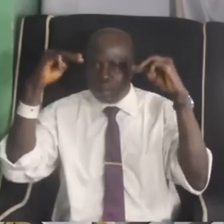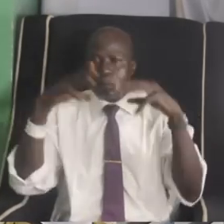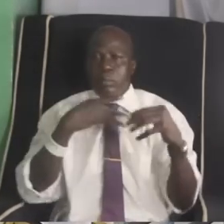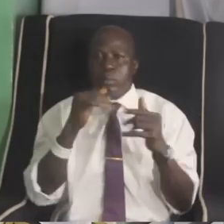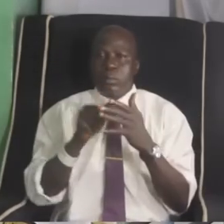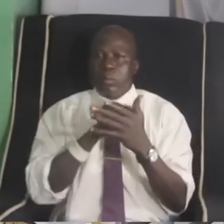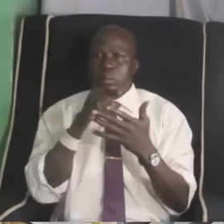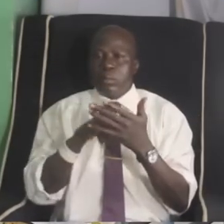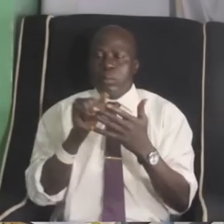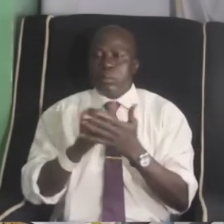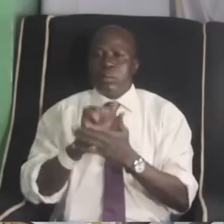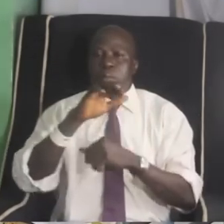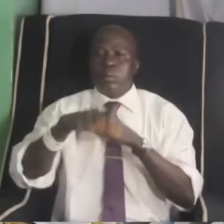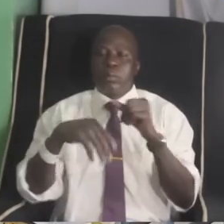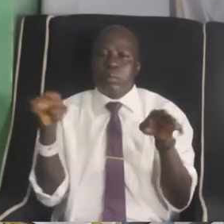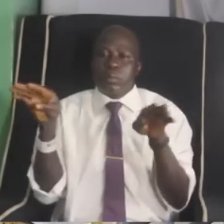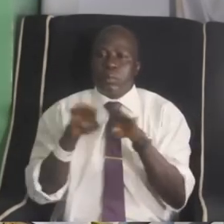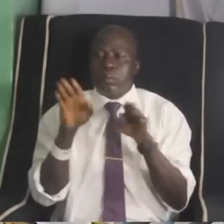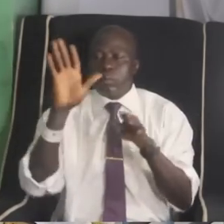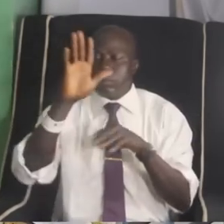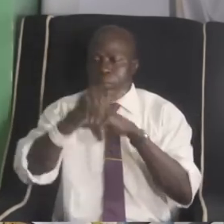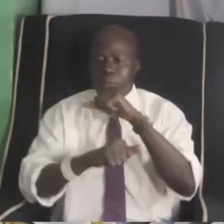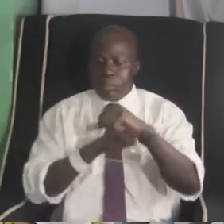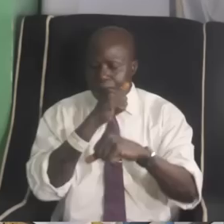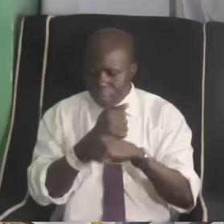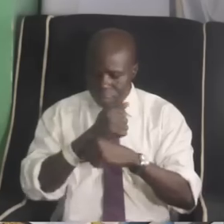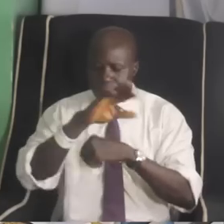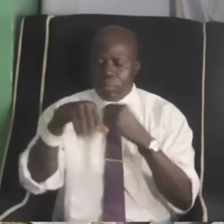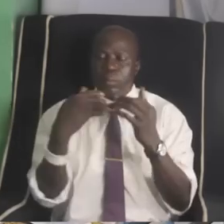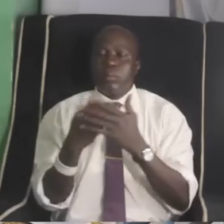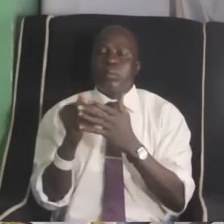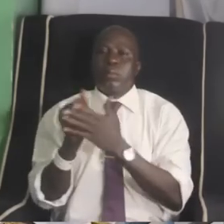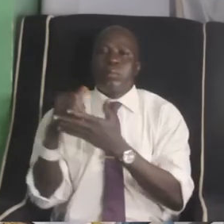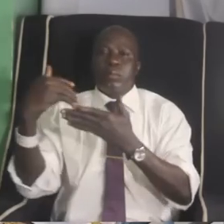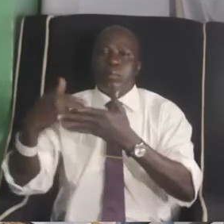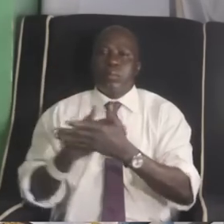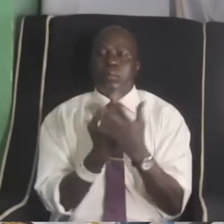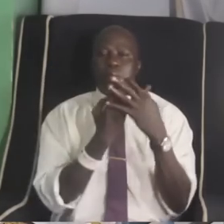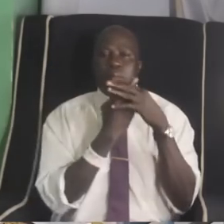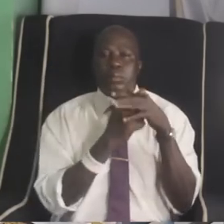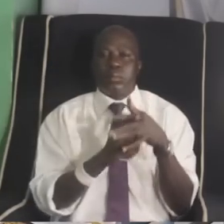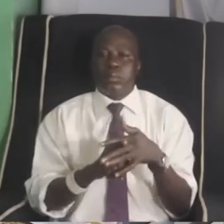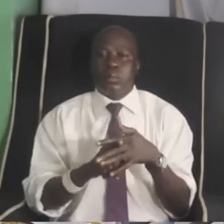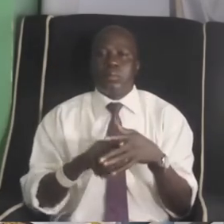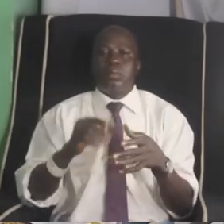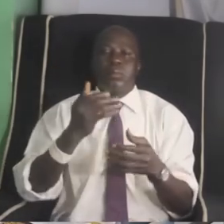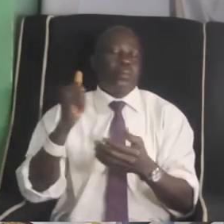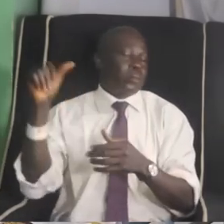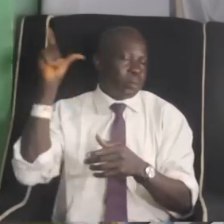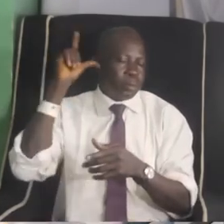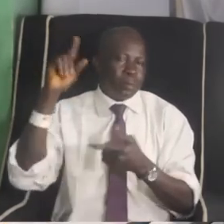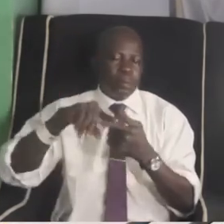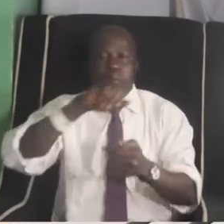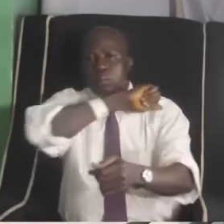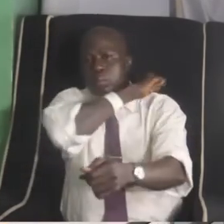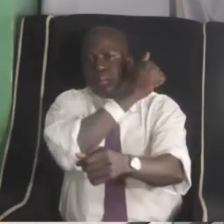to pe odun marun gbako that clock exact 5 years ti iyowuro ti bere that money due program has commenced e gbo ase to tero me jade lead